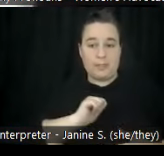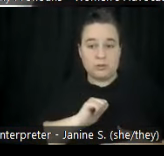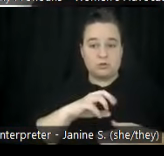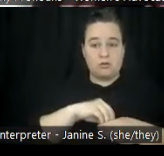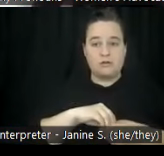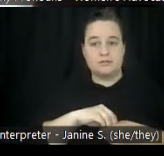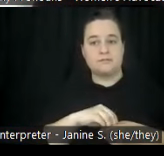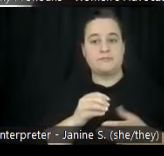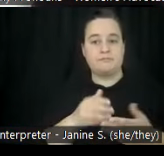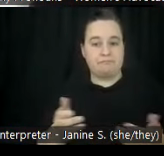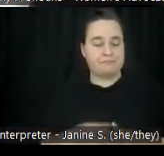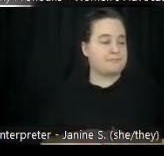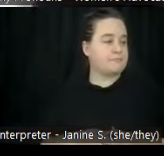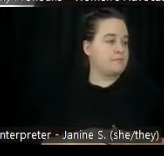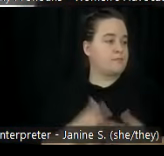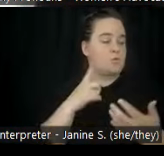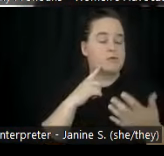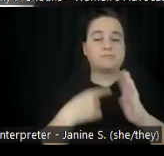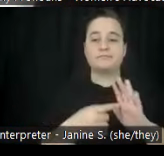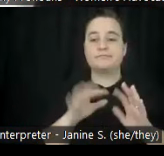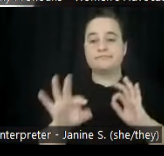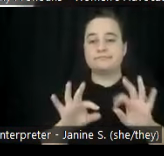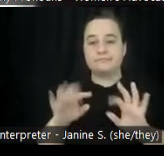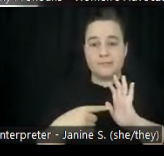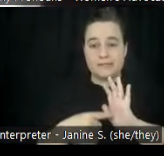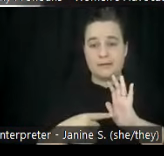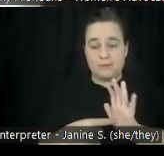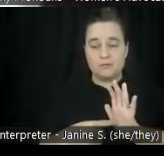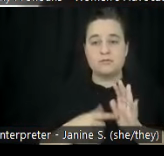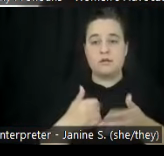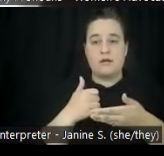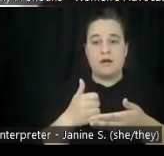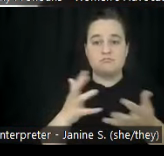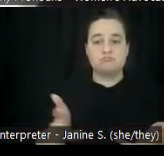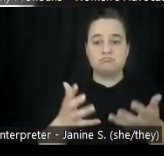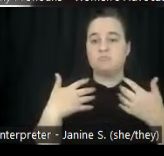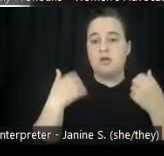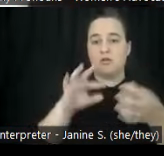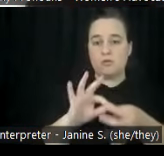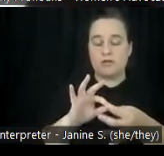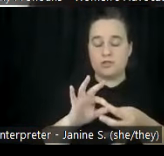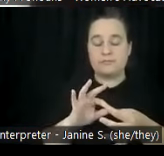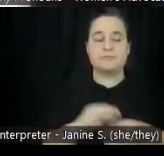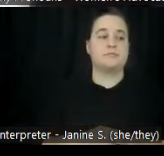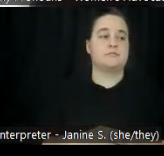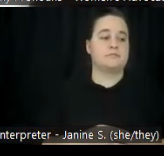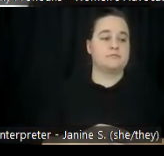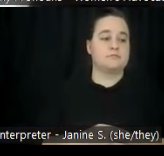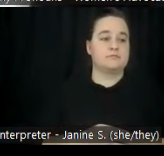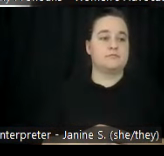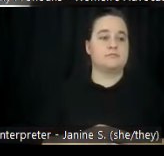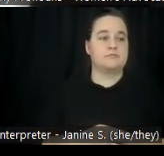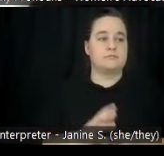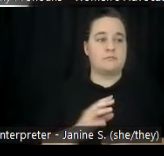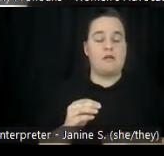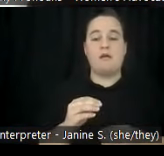oppressions. There are many more out there, but we wanted to provide some examples to begin to promote healthy relationships and kind